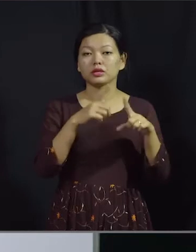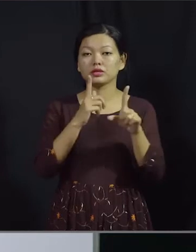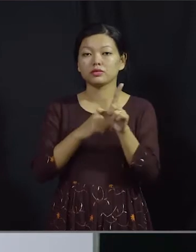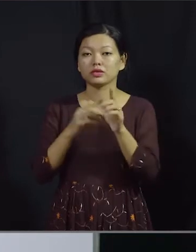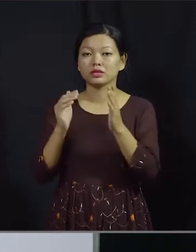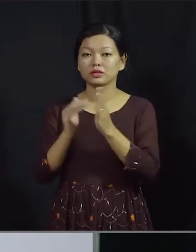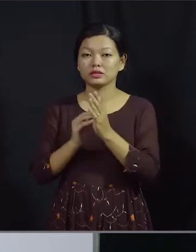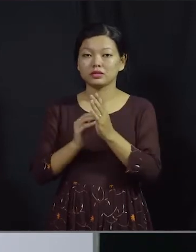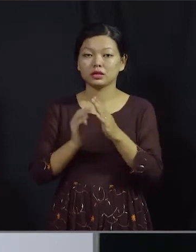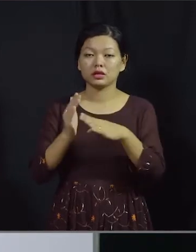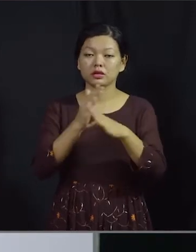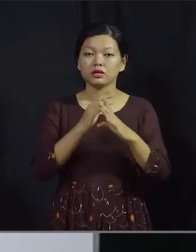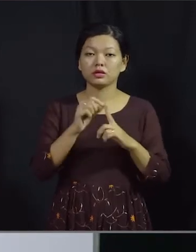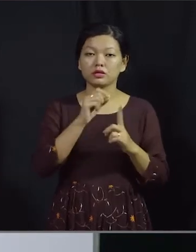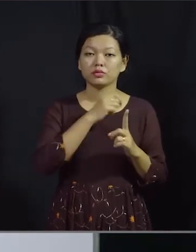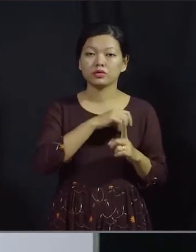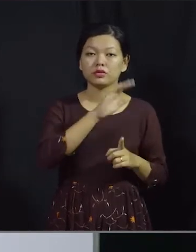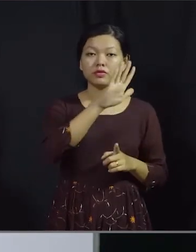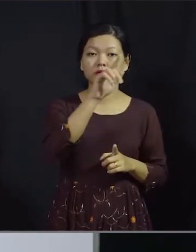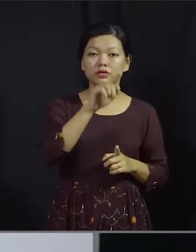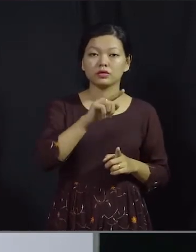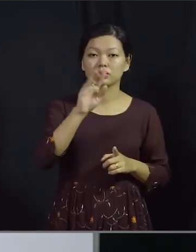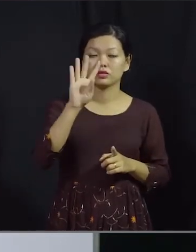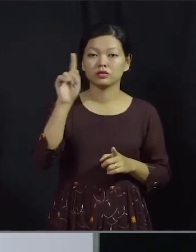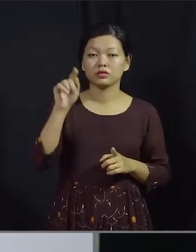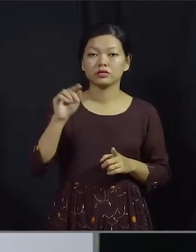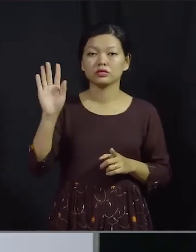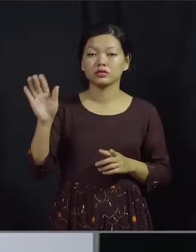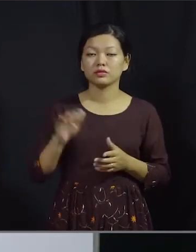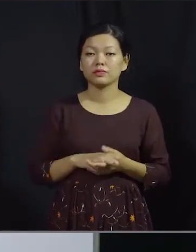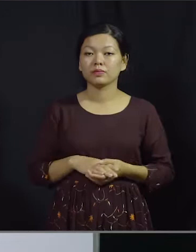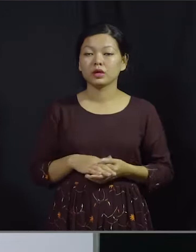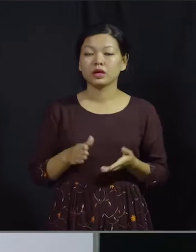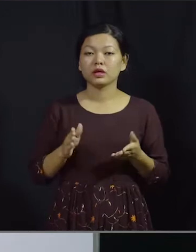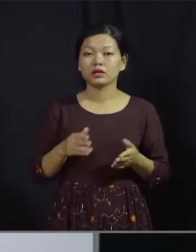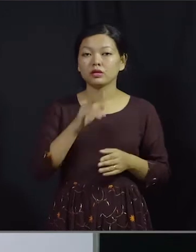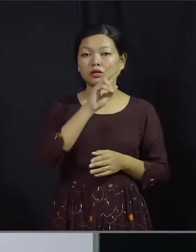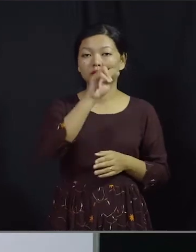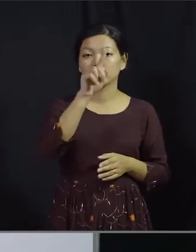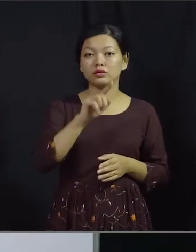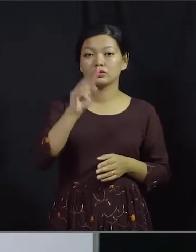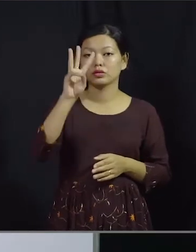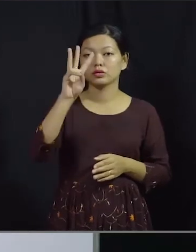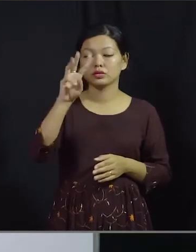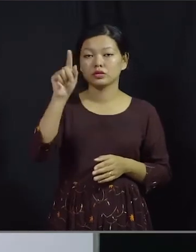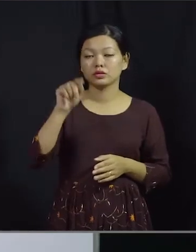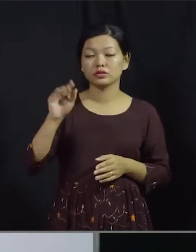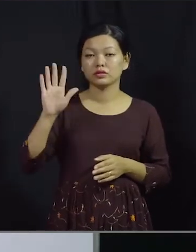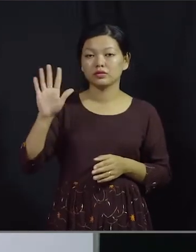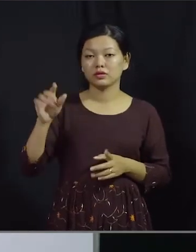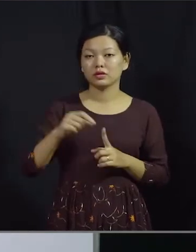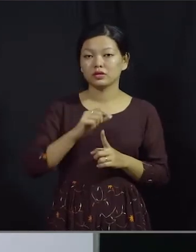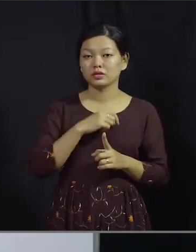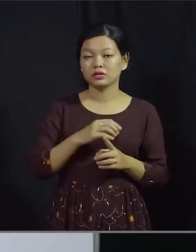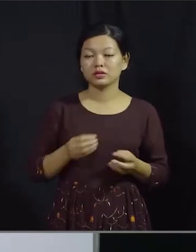5:3:2, decide to share future profit and losses in the ratio of 2:3:5 with effect from